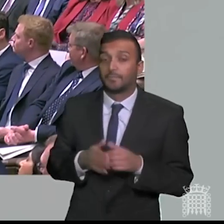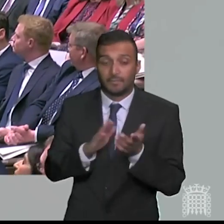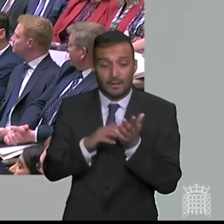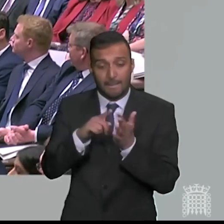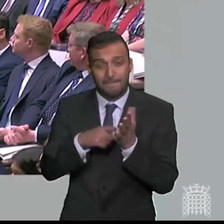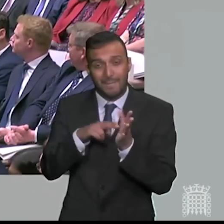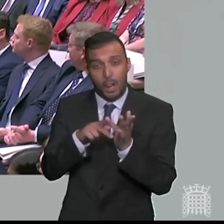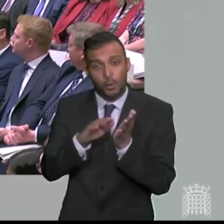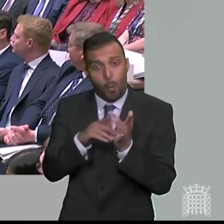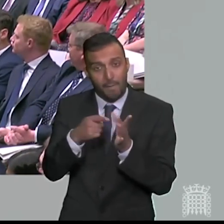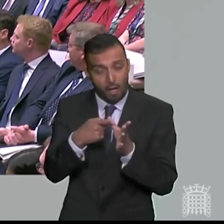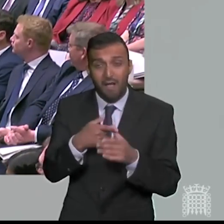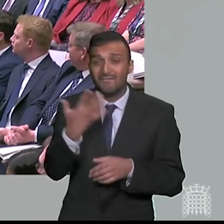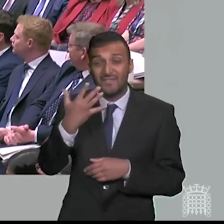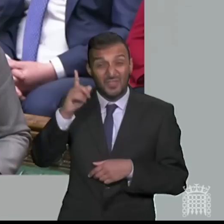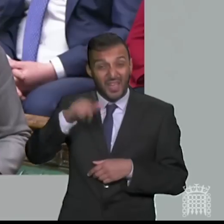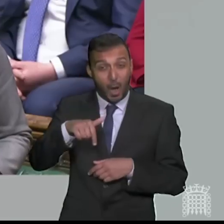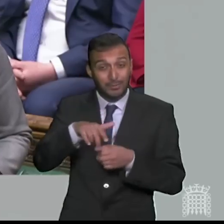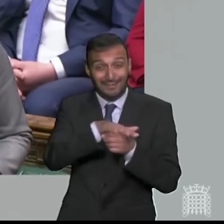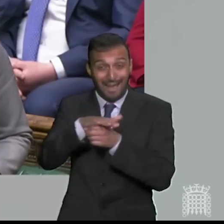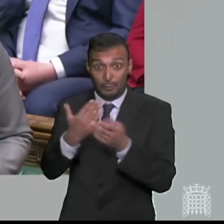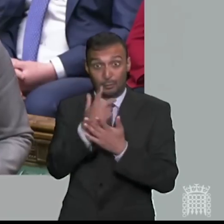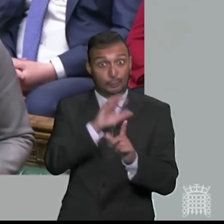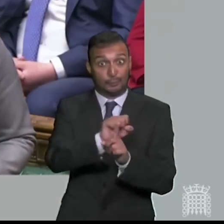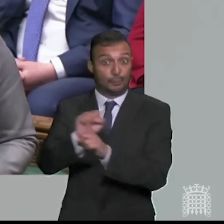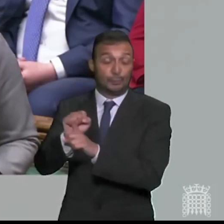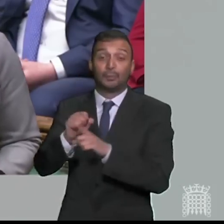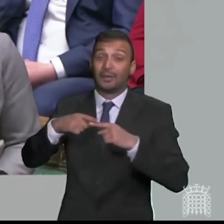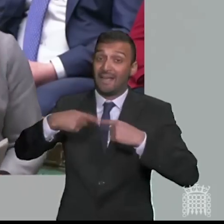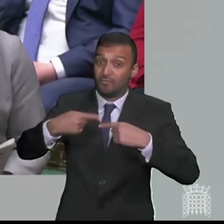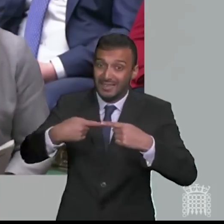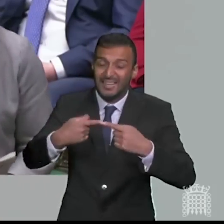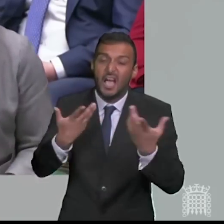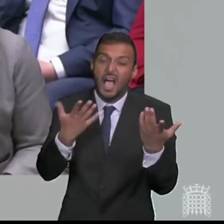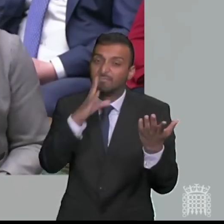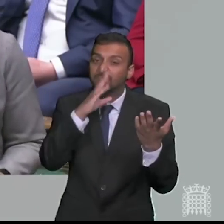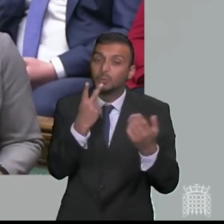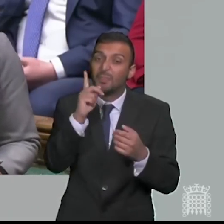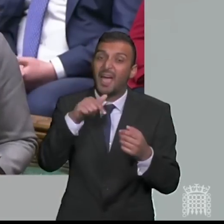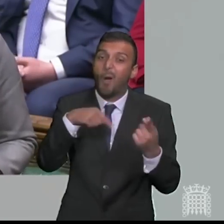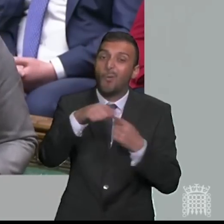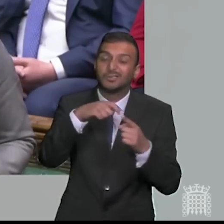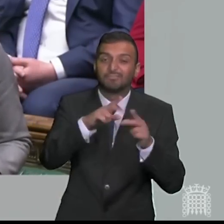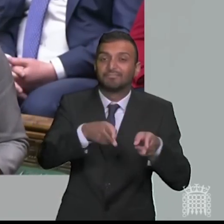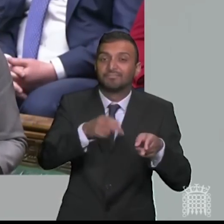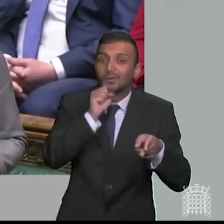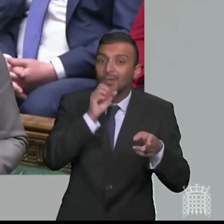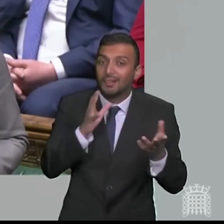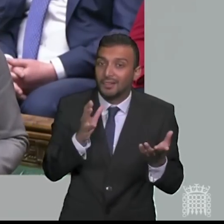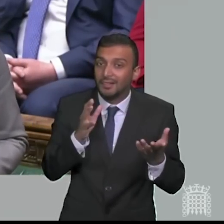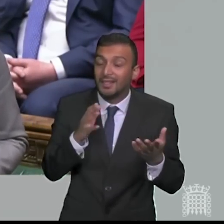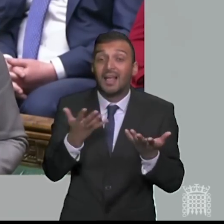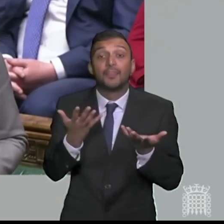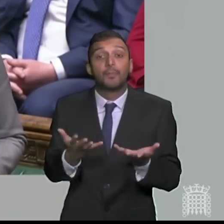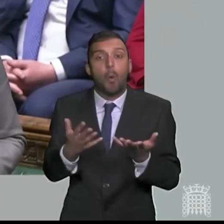melanoma diagnosed in the UK every year, sadly over 2,000 will prove fatal. Regularly applying sunscreen is our most